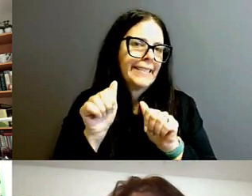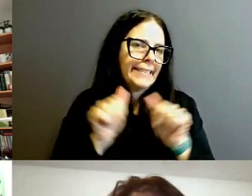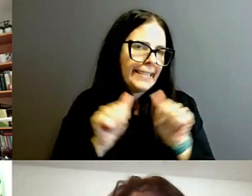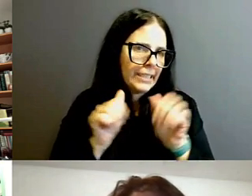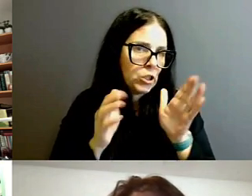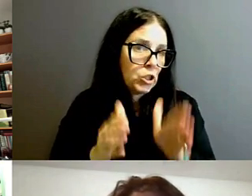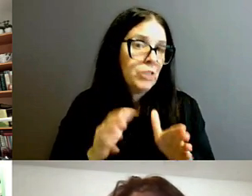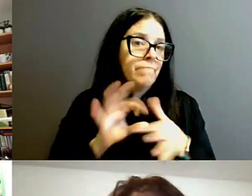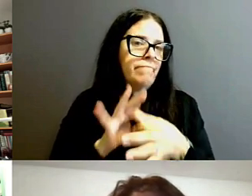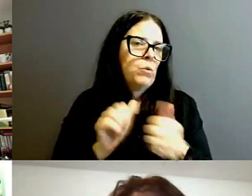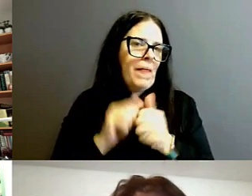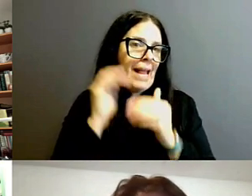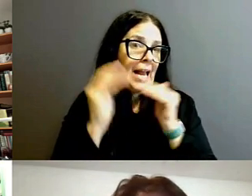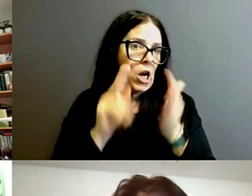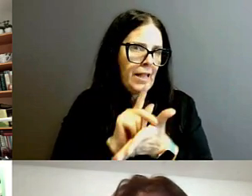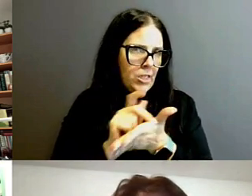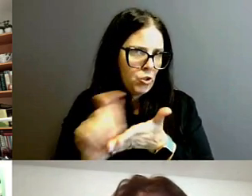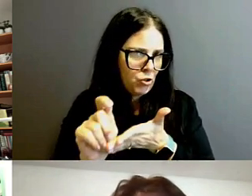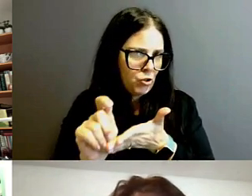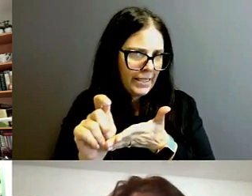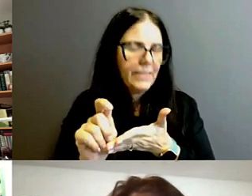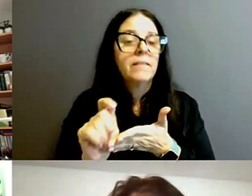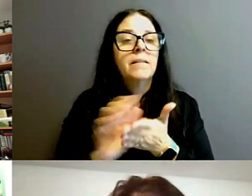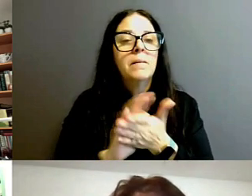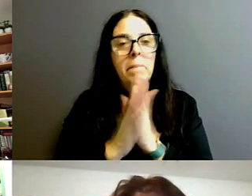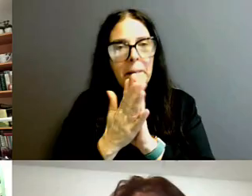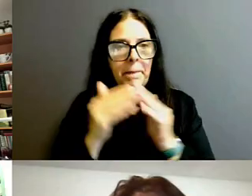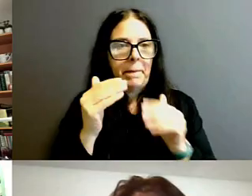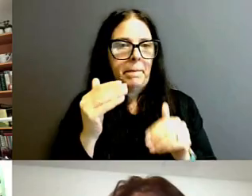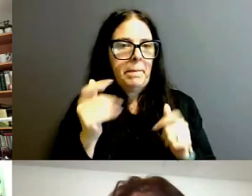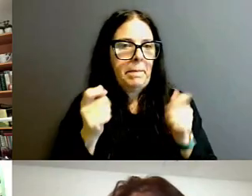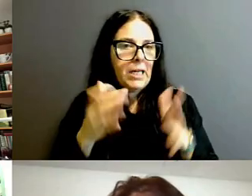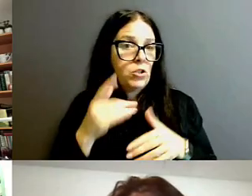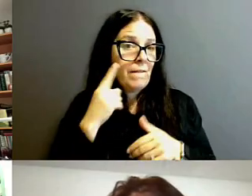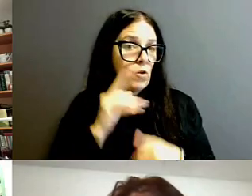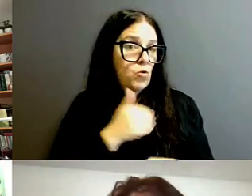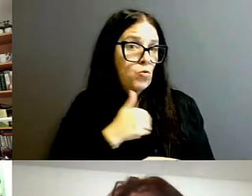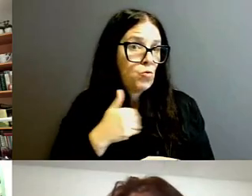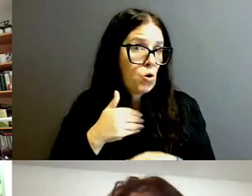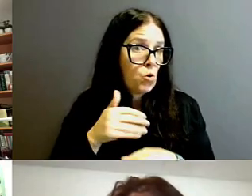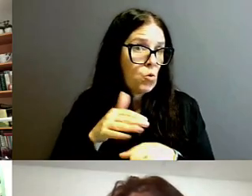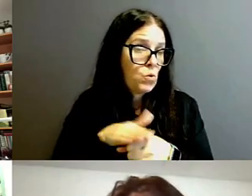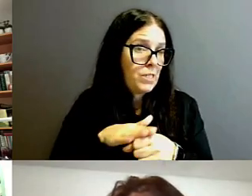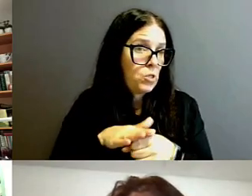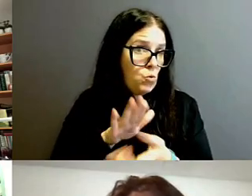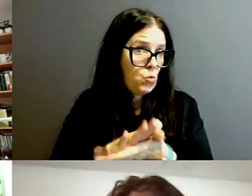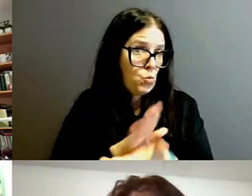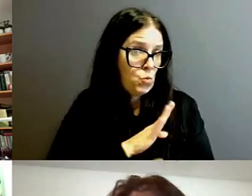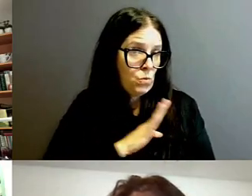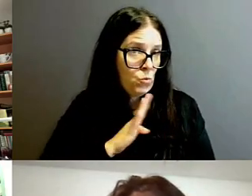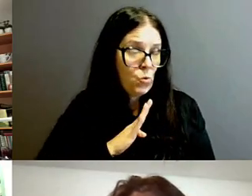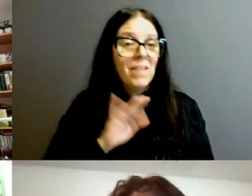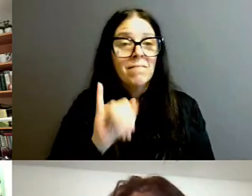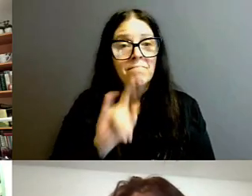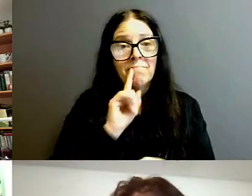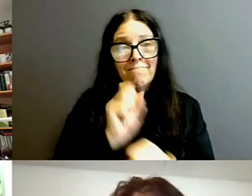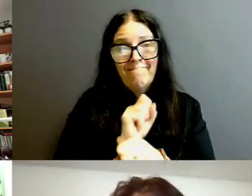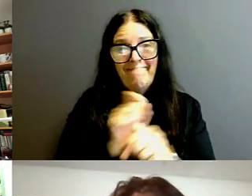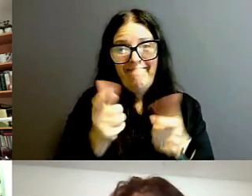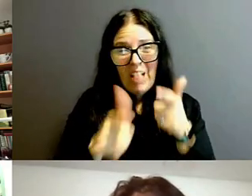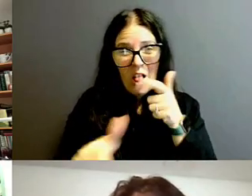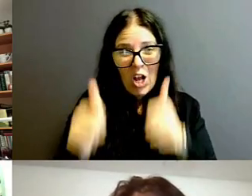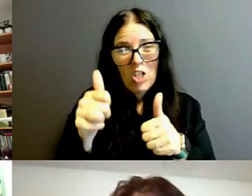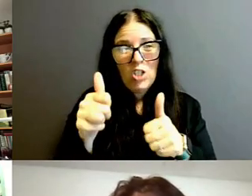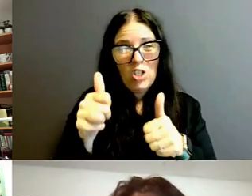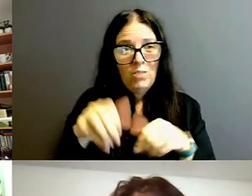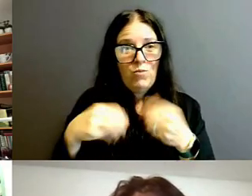literacy, eventually became a manager for the Toronto District School Board, which in fact is the largest provider